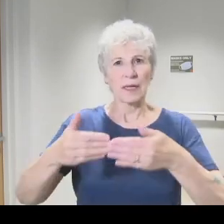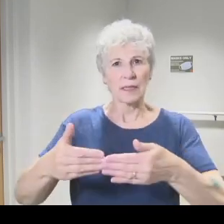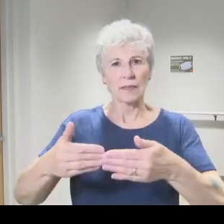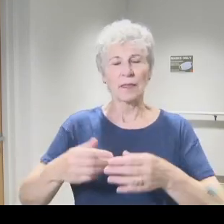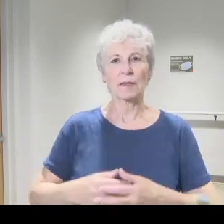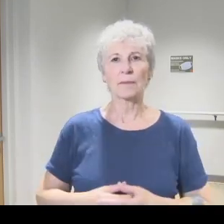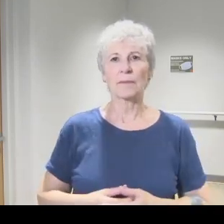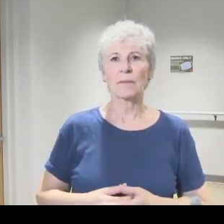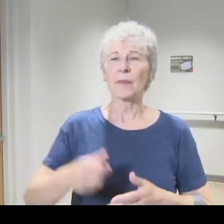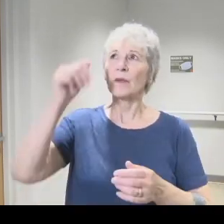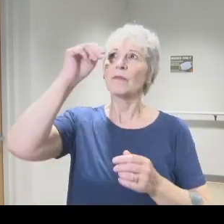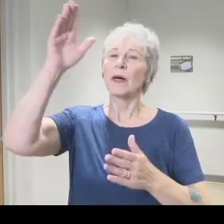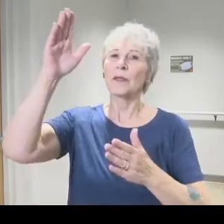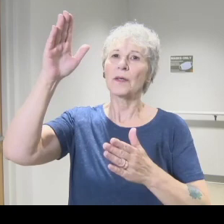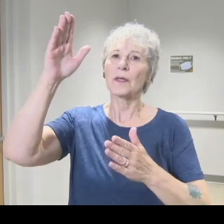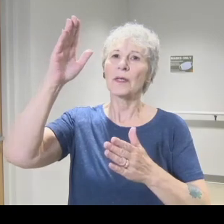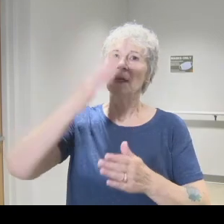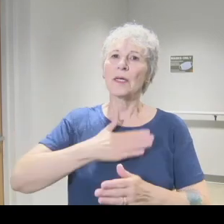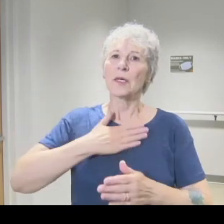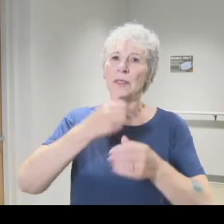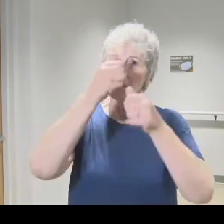Father, we ask that you would bless this couple,